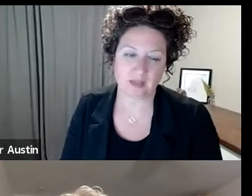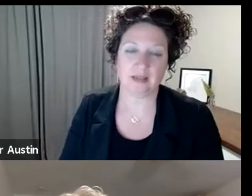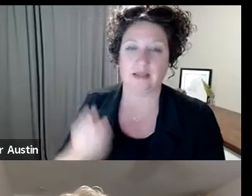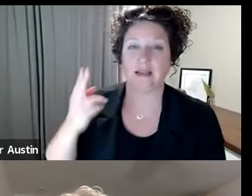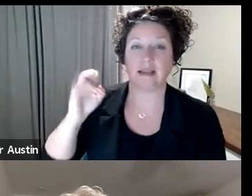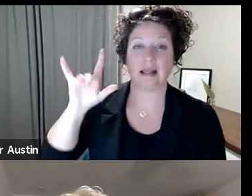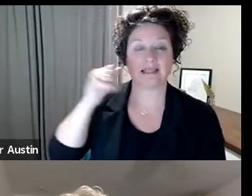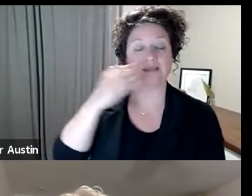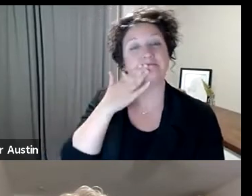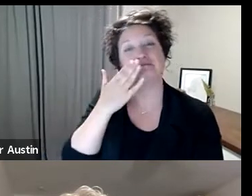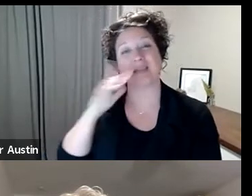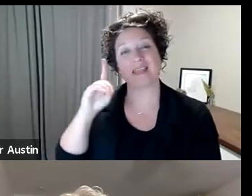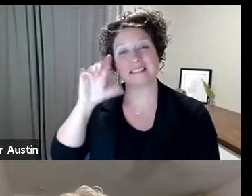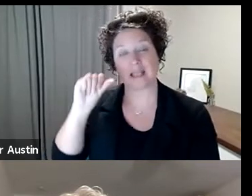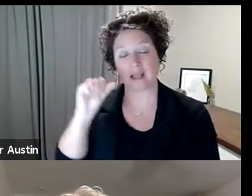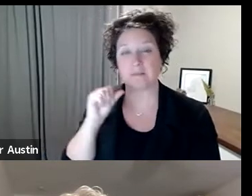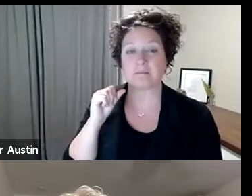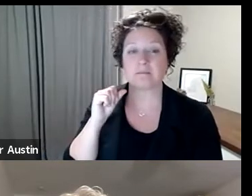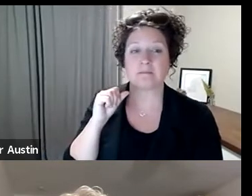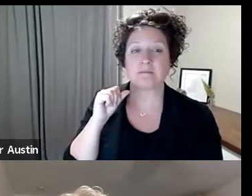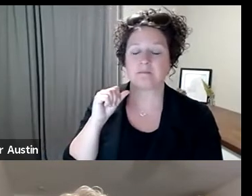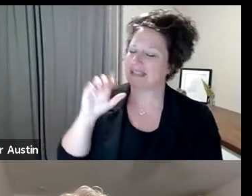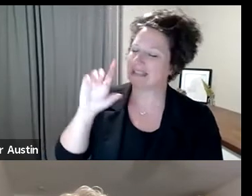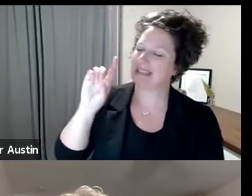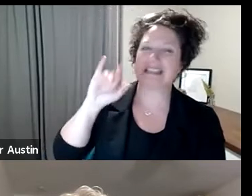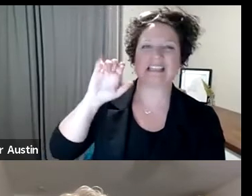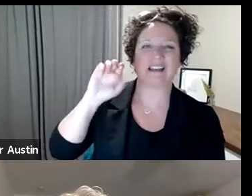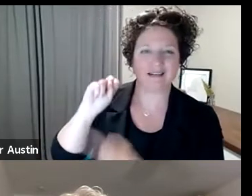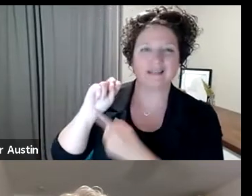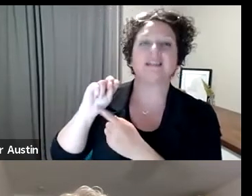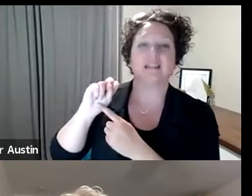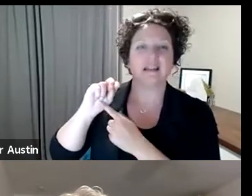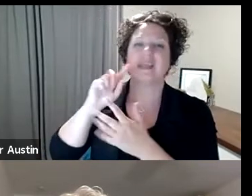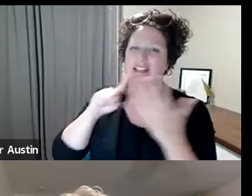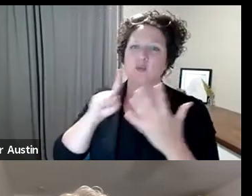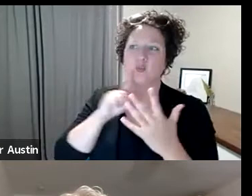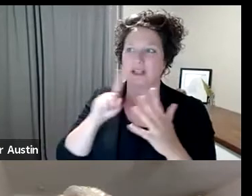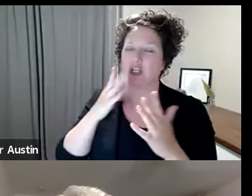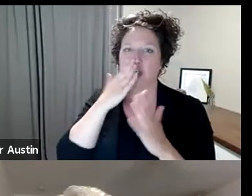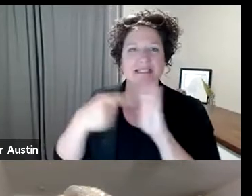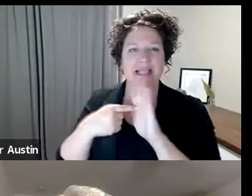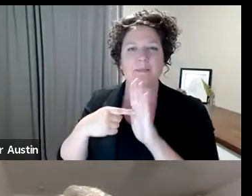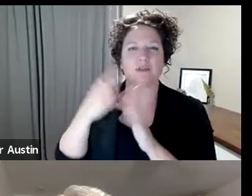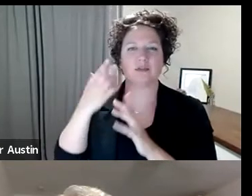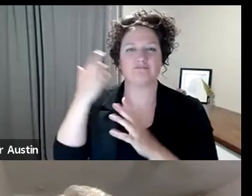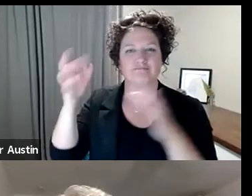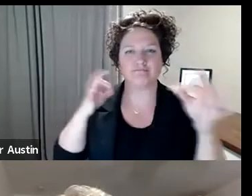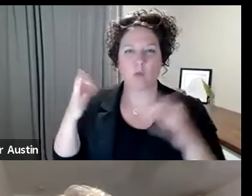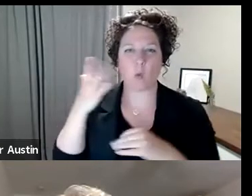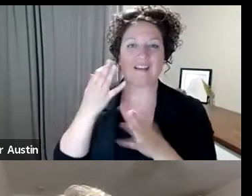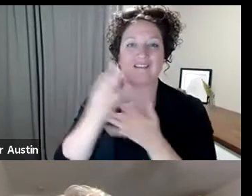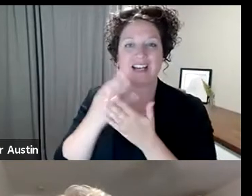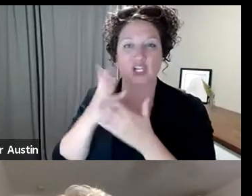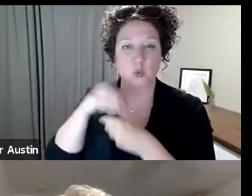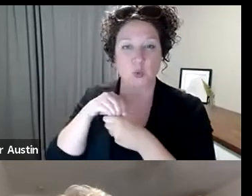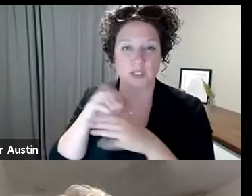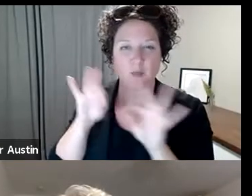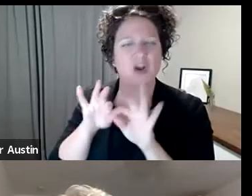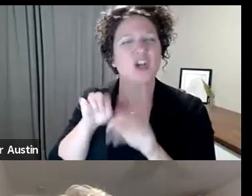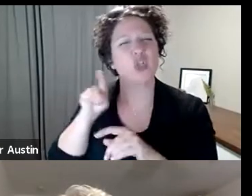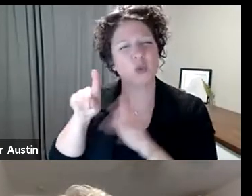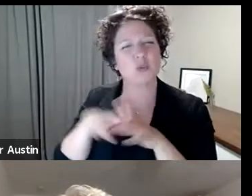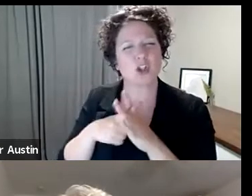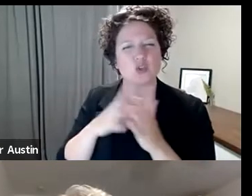are some really good examples, I think, of how financial inclusion is really important. And you started to touch a bit on some of your work